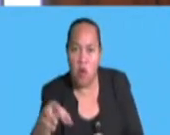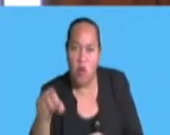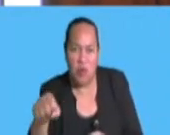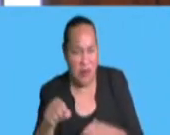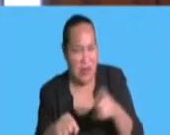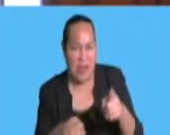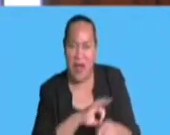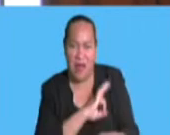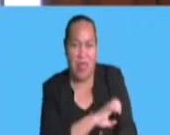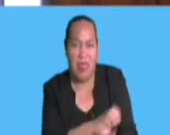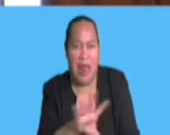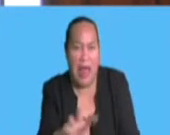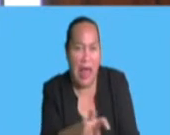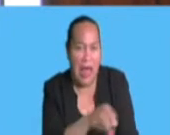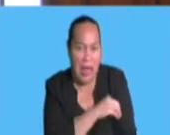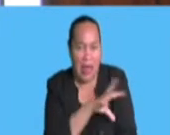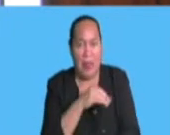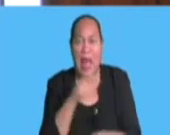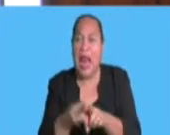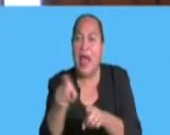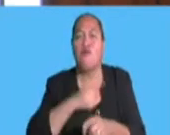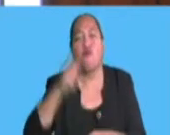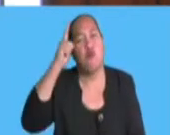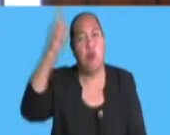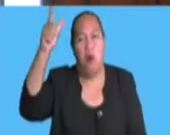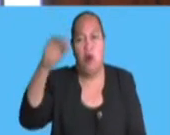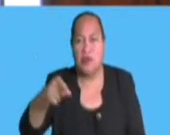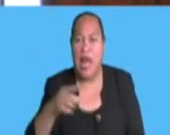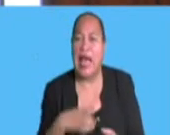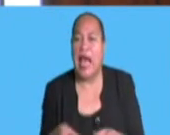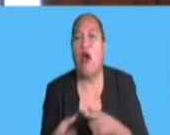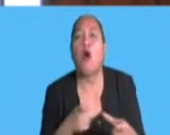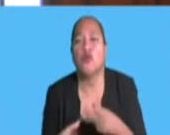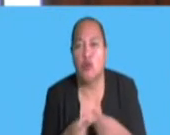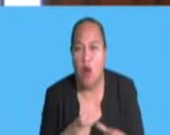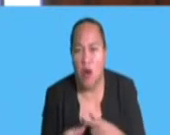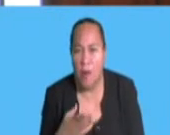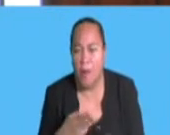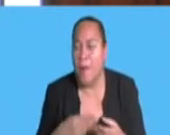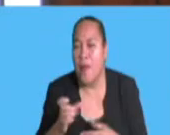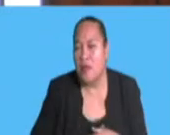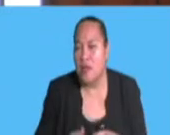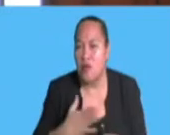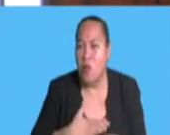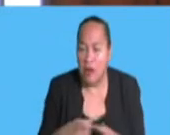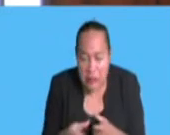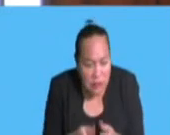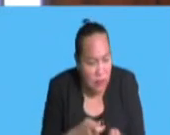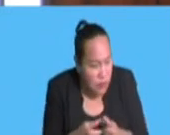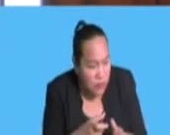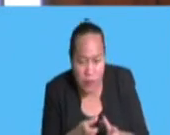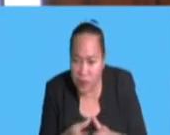disempowering it must be to have a boss that is nothing less than a control freak, who micromanages and